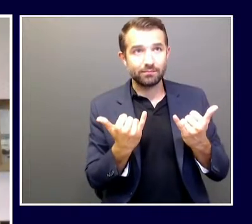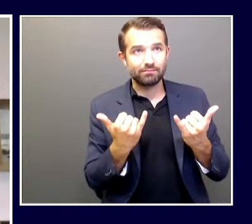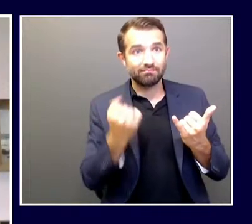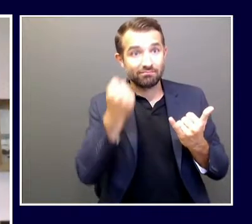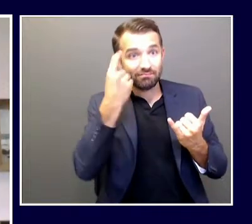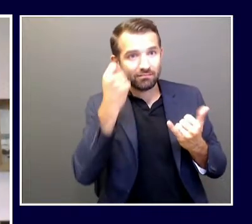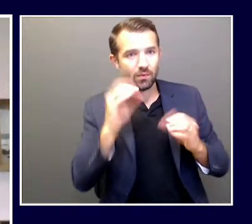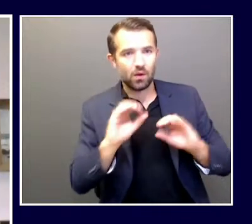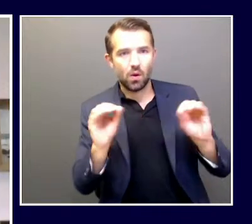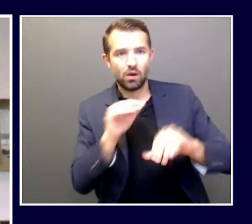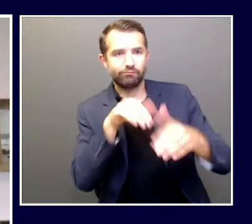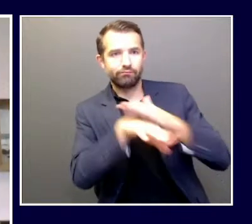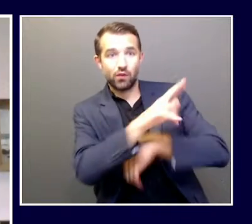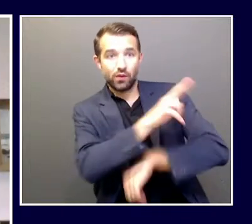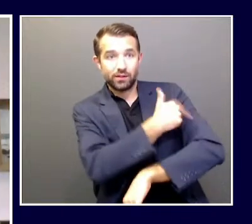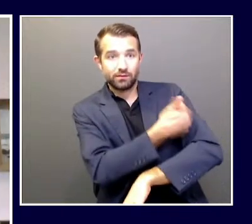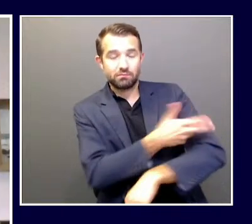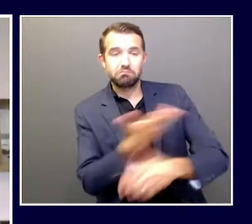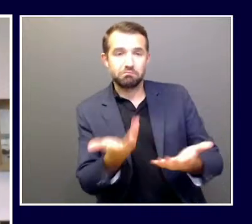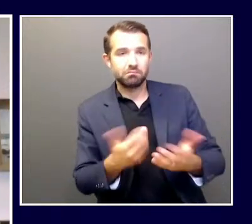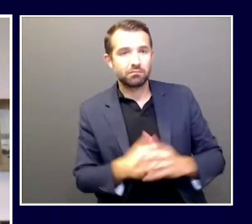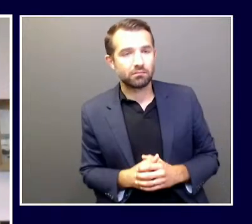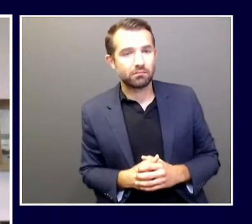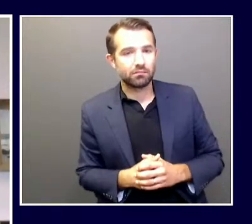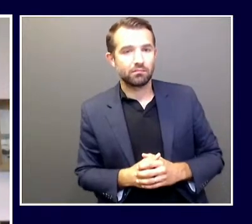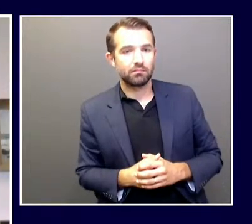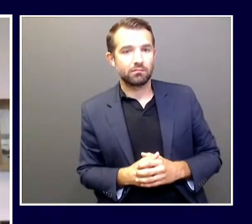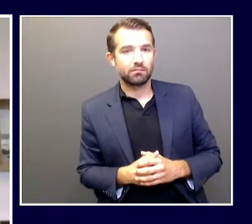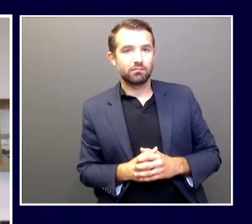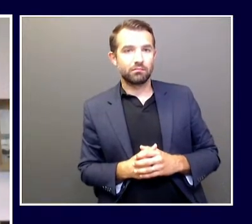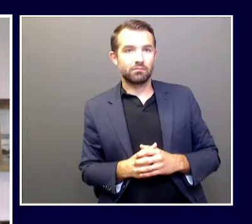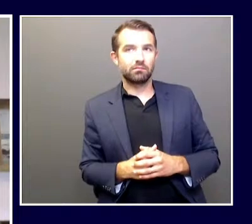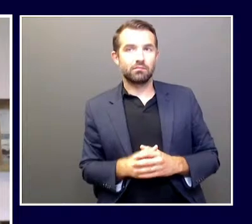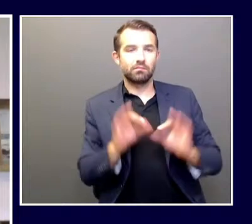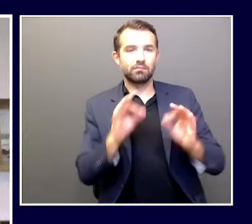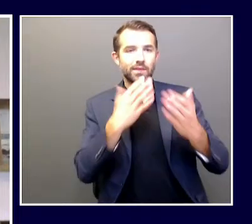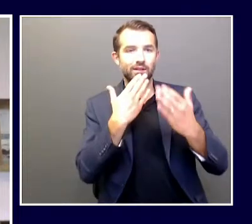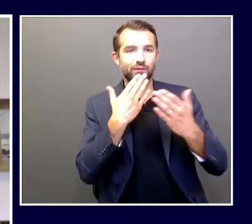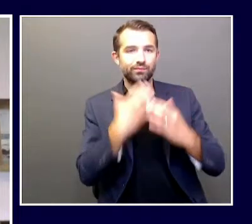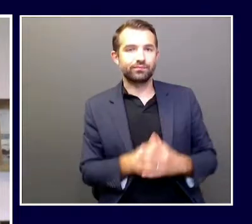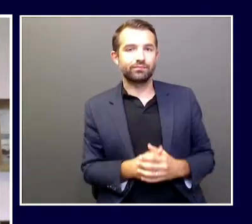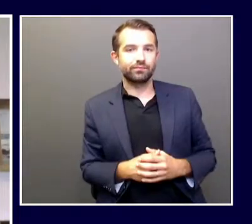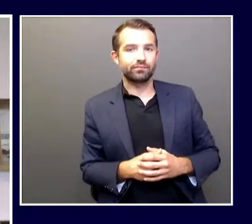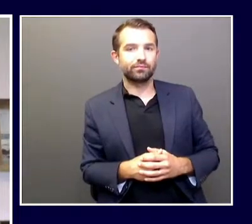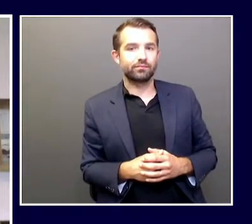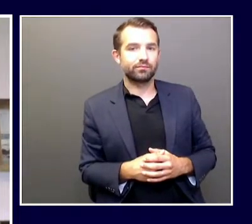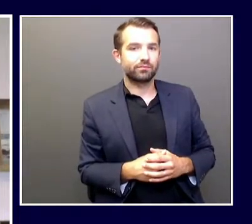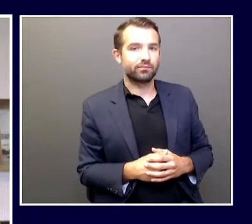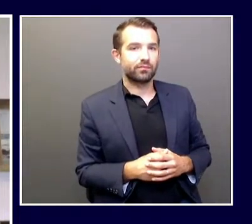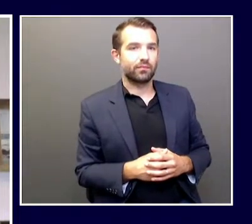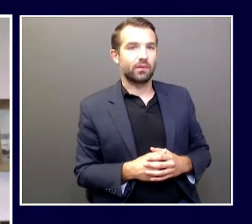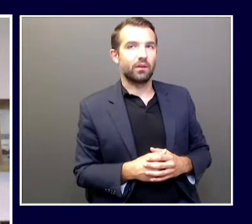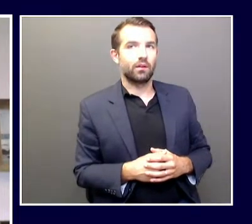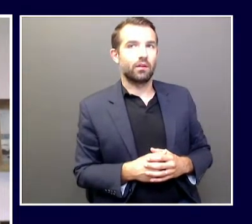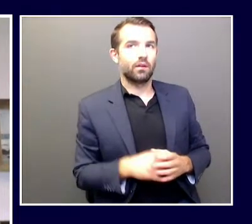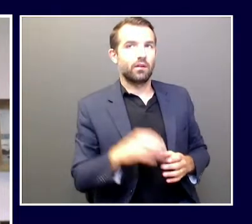than children were. Thanks, Dr. Shah. Thanks, Emily. Mal Meyer, over to you